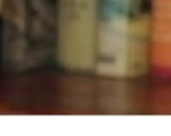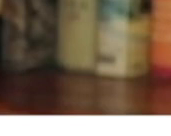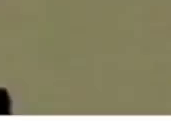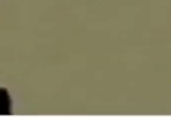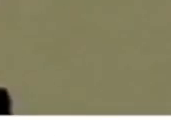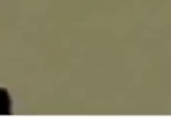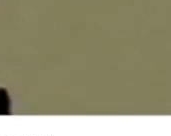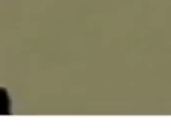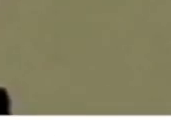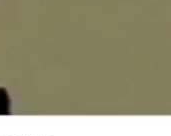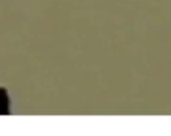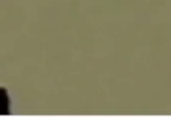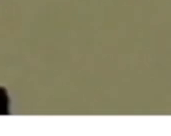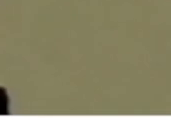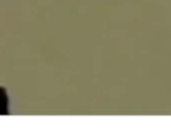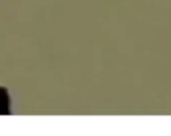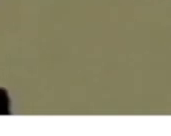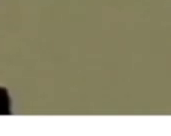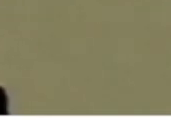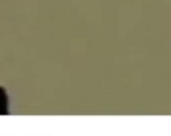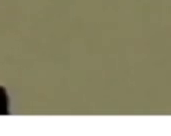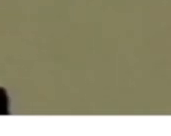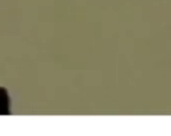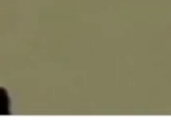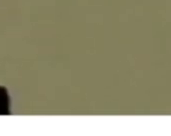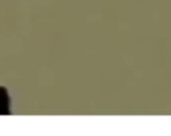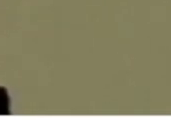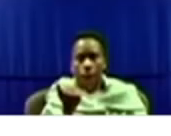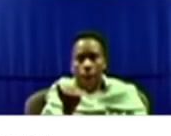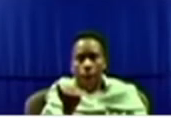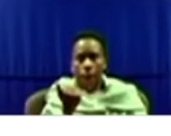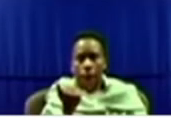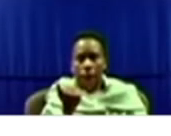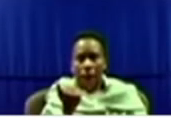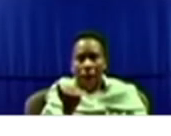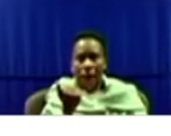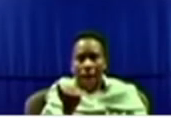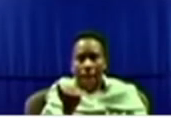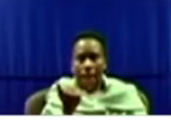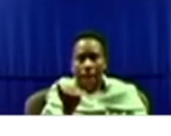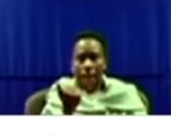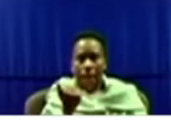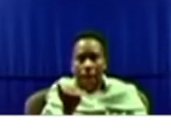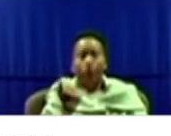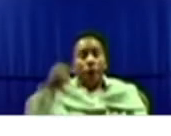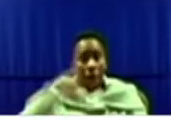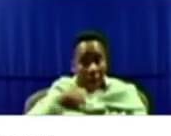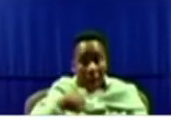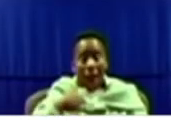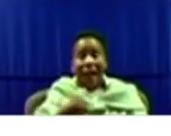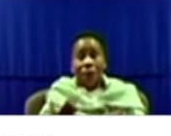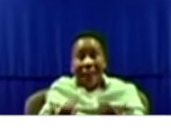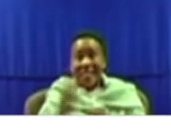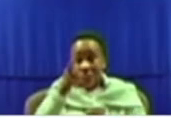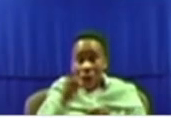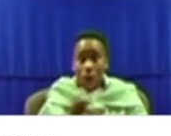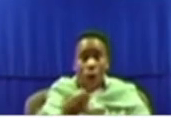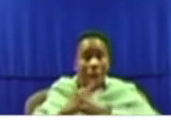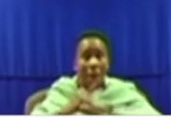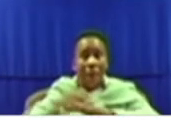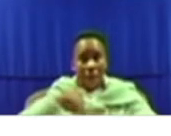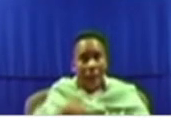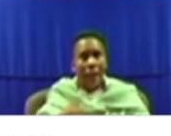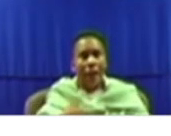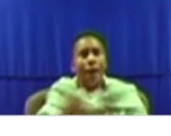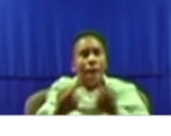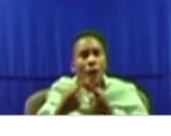influence. The Constitution requires a resolution of the National Assembly calling for the removal of a judge